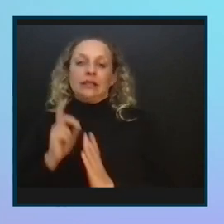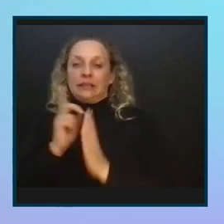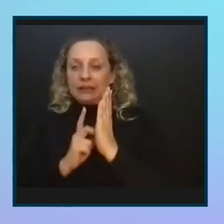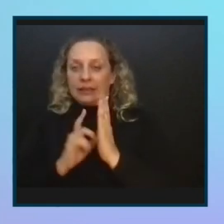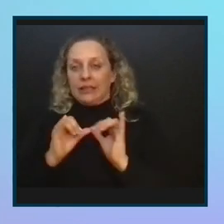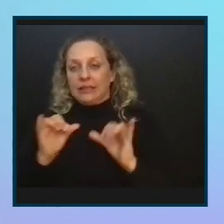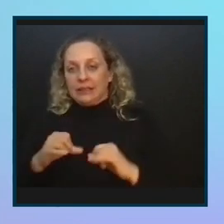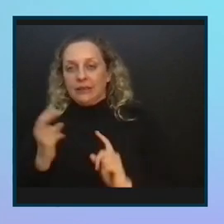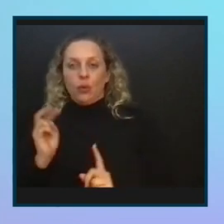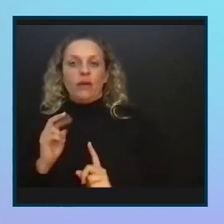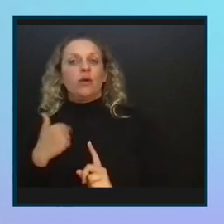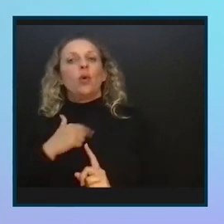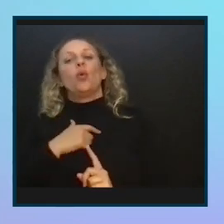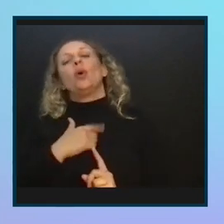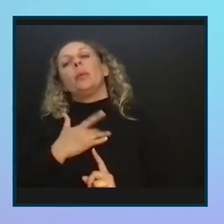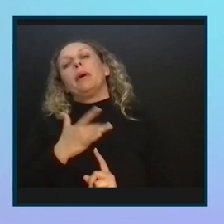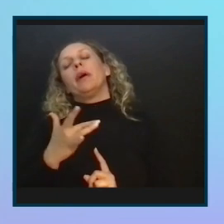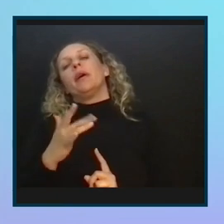view,